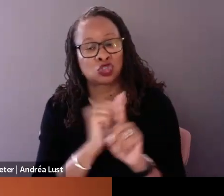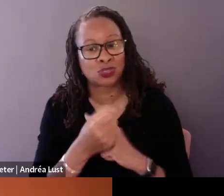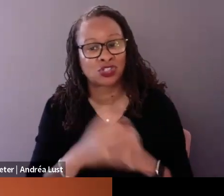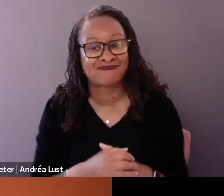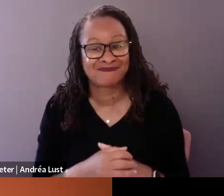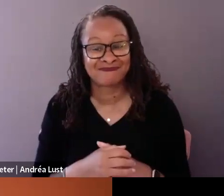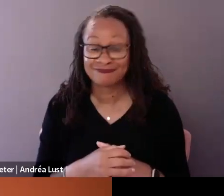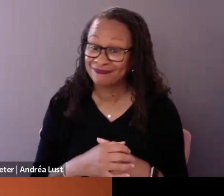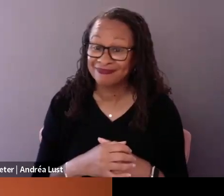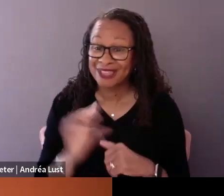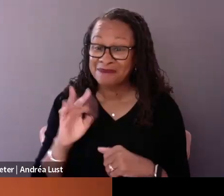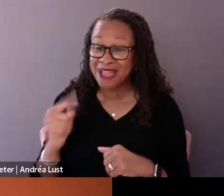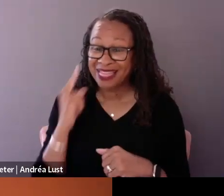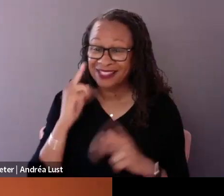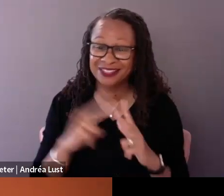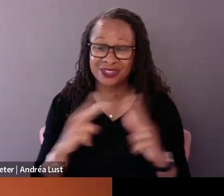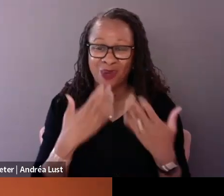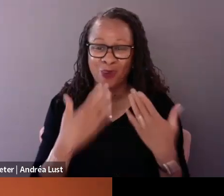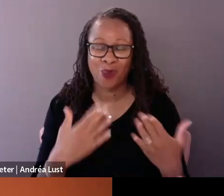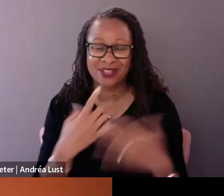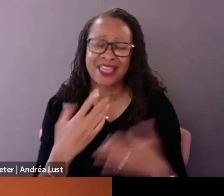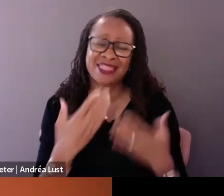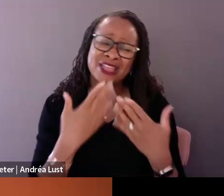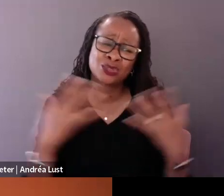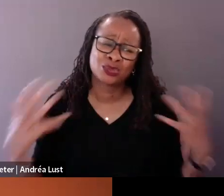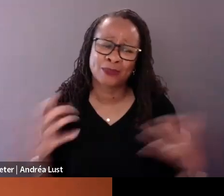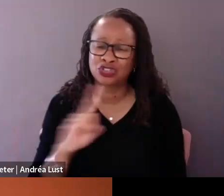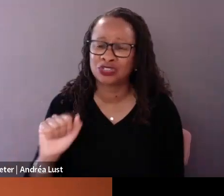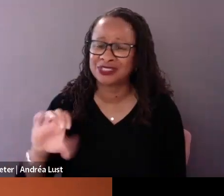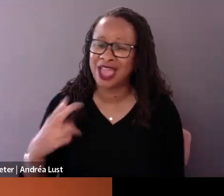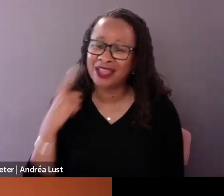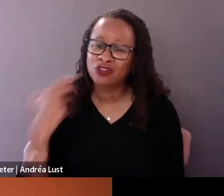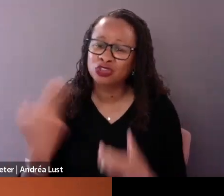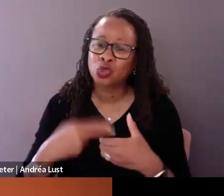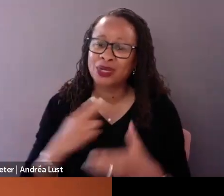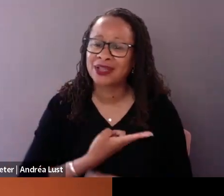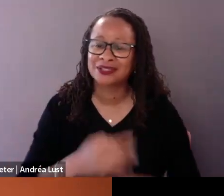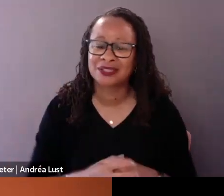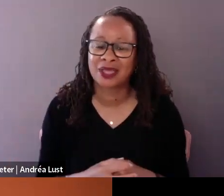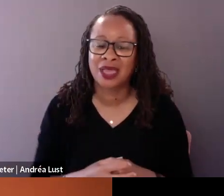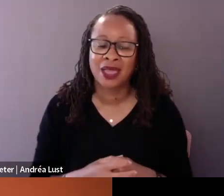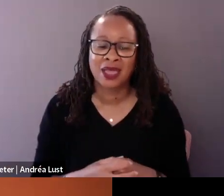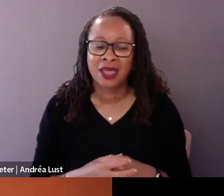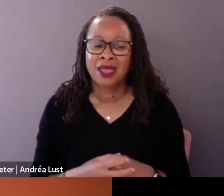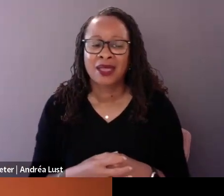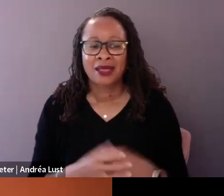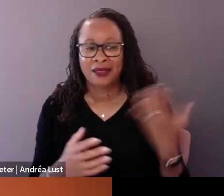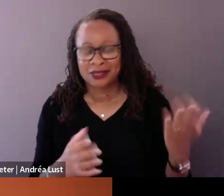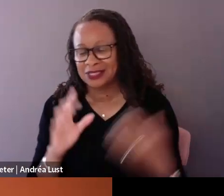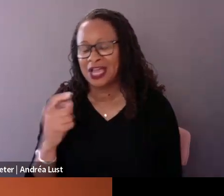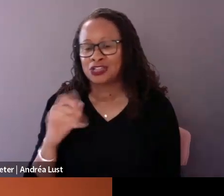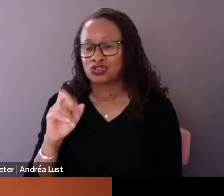very well said. Well, thank you so much for joining us, Zach Heinzerling, the director and executive